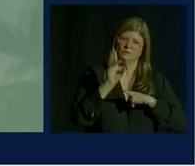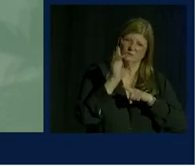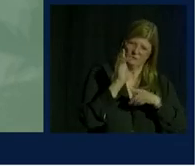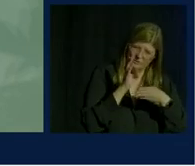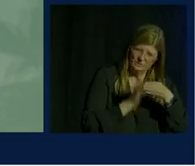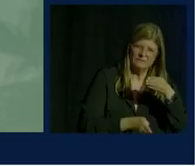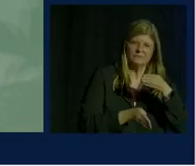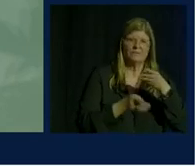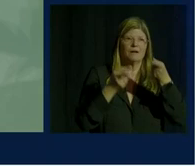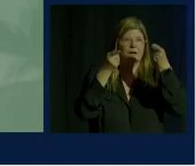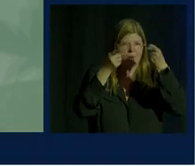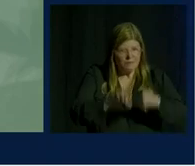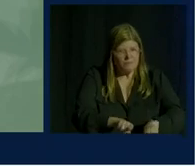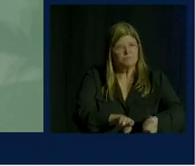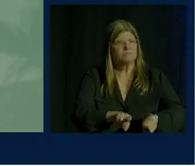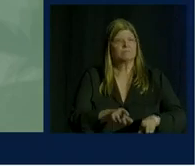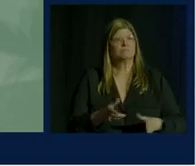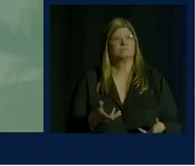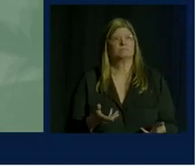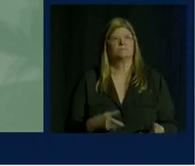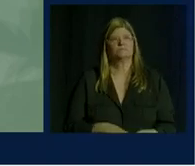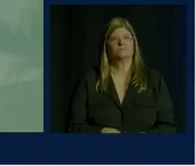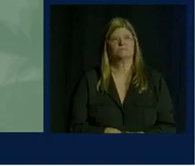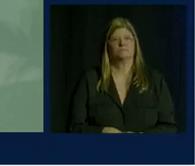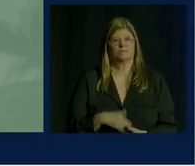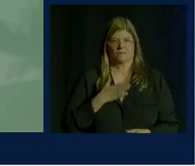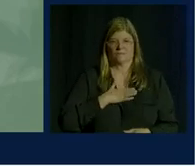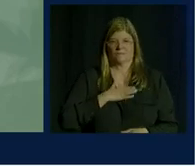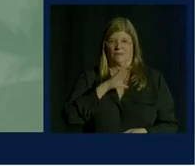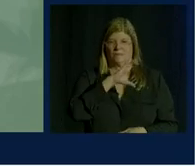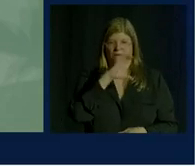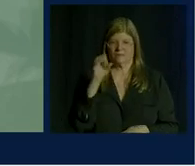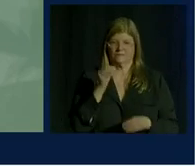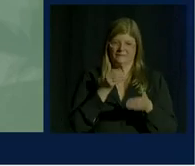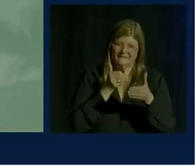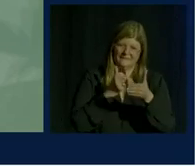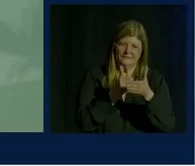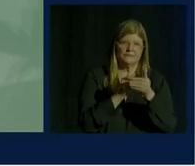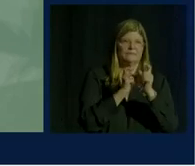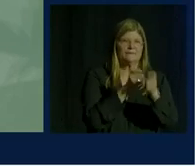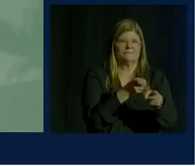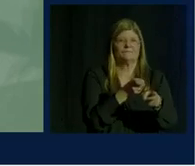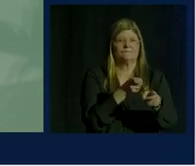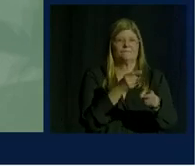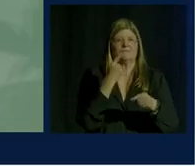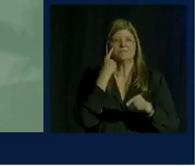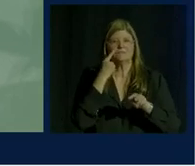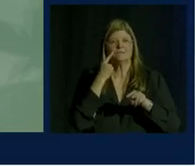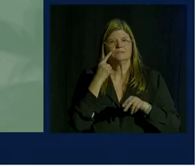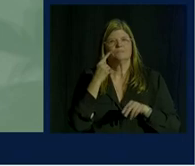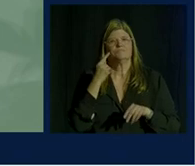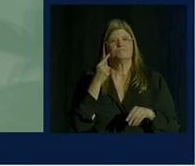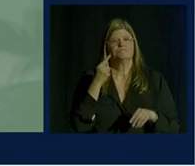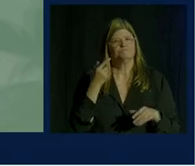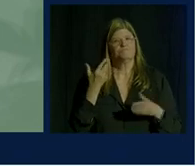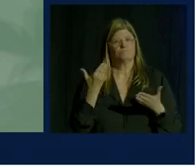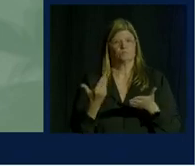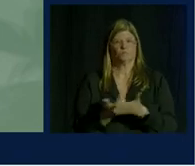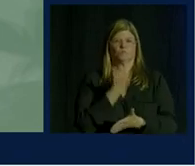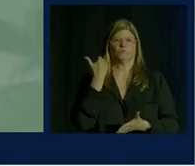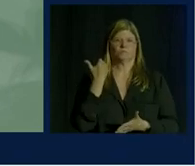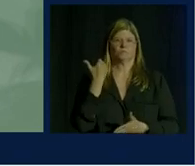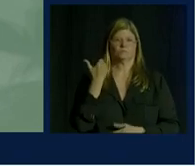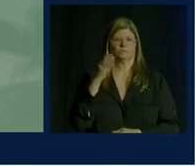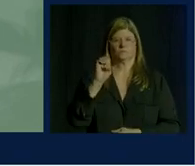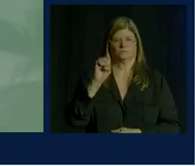was always a precursor to New Era Capital. And New Era Capital, I've always envisioned